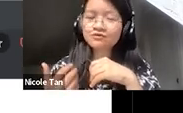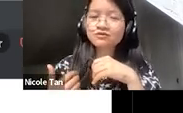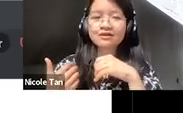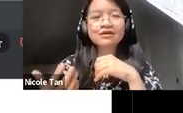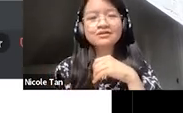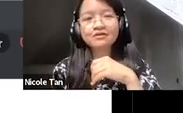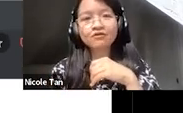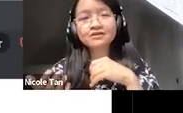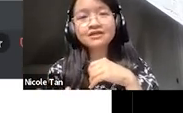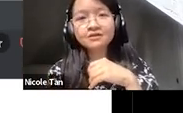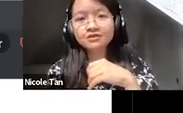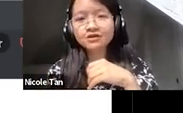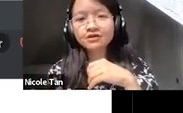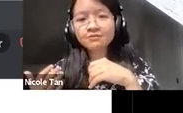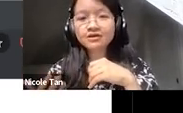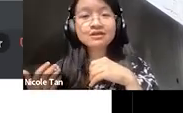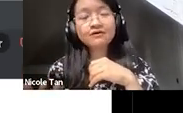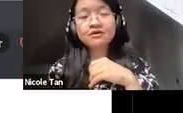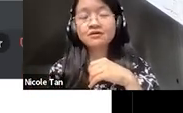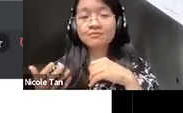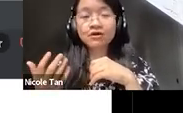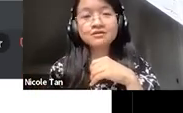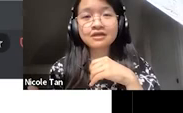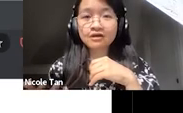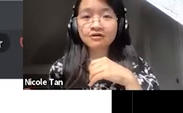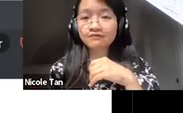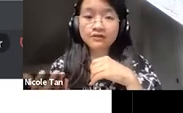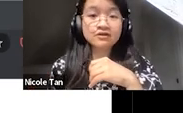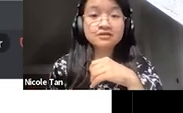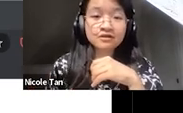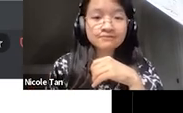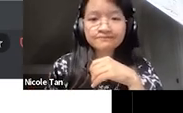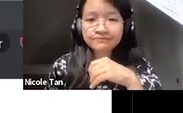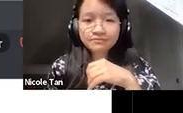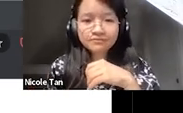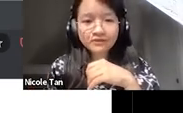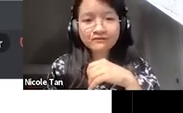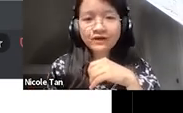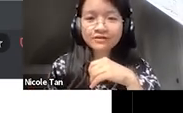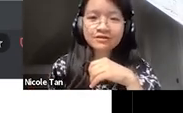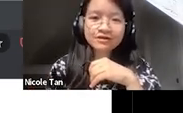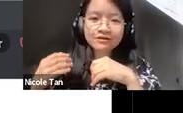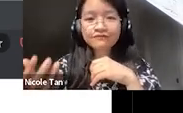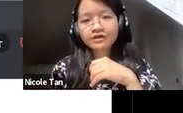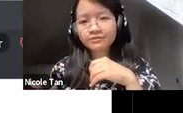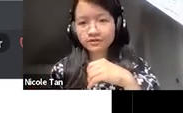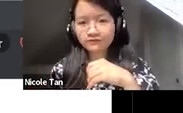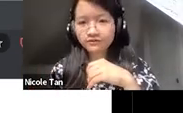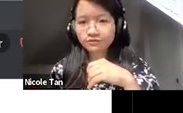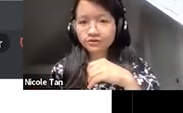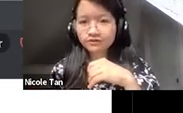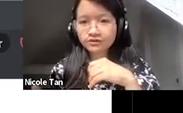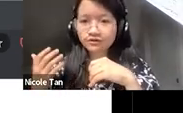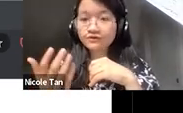preferred user-submitted content over staged imagery because they felt it lent products an air of authenticity. And finally, 59%